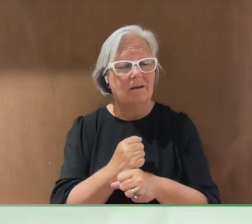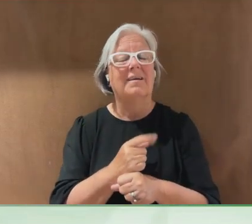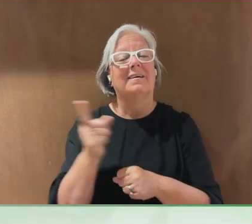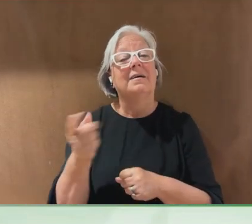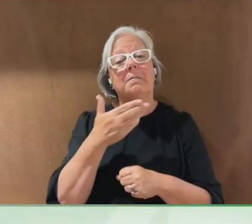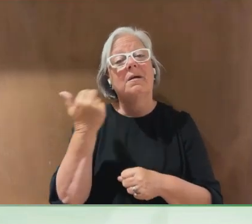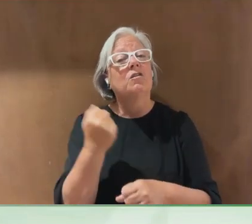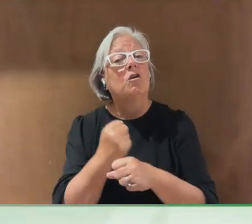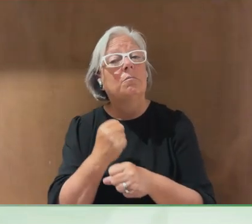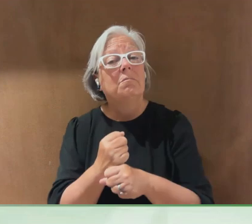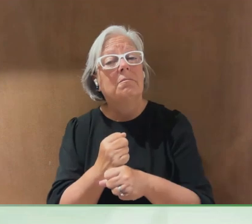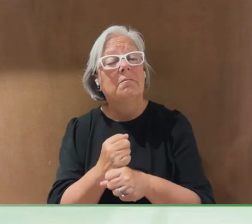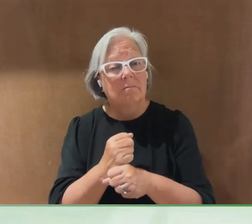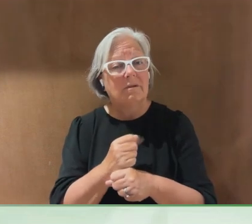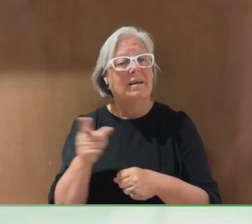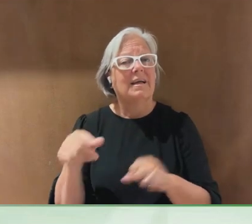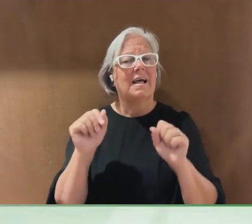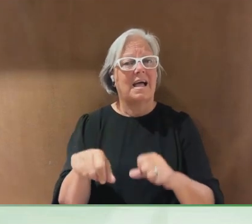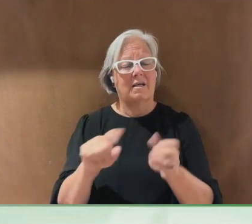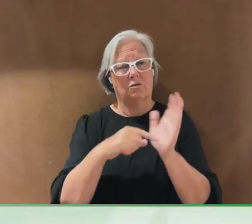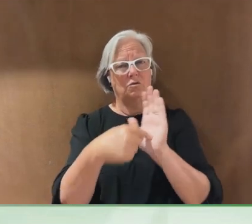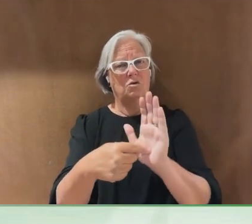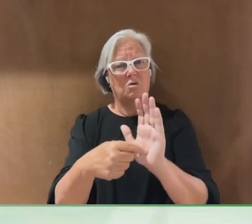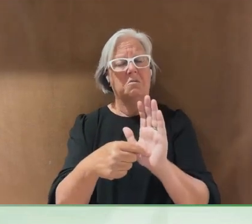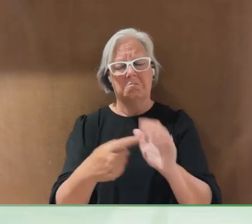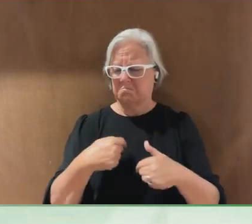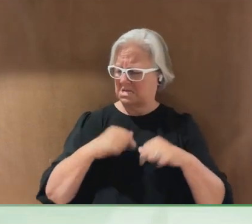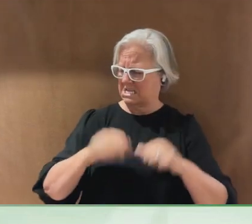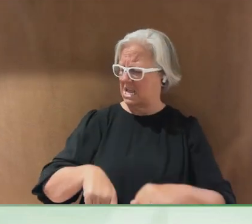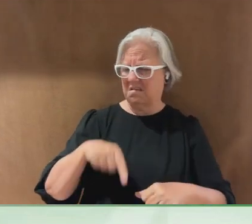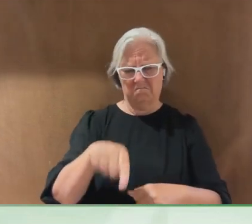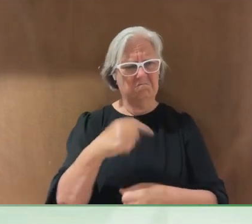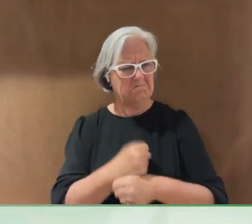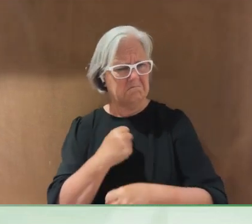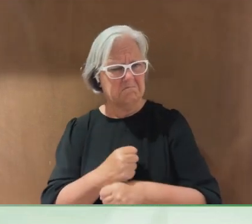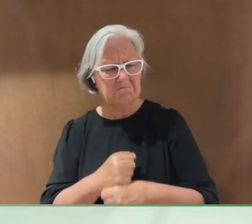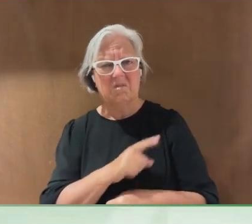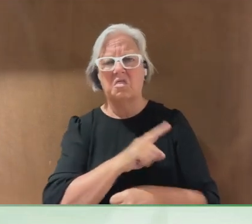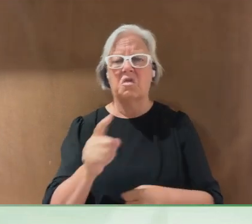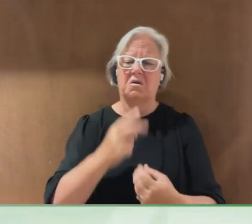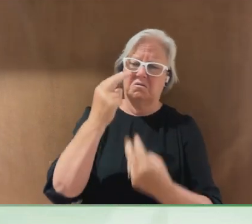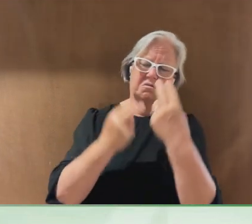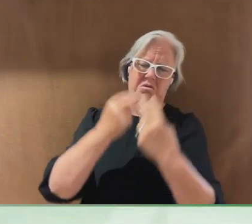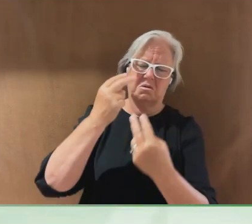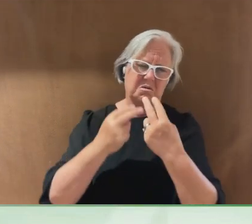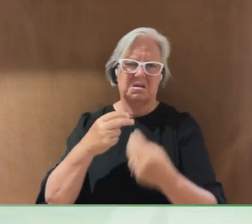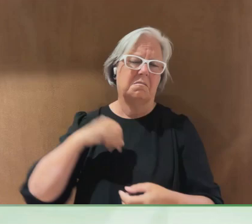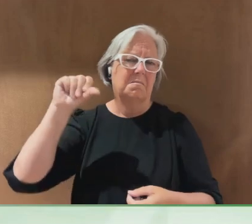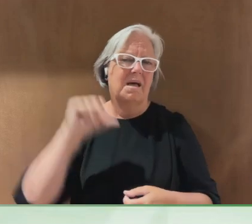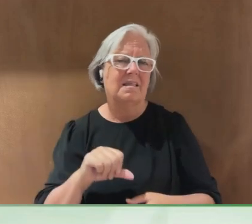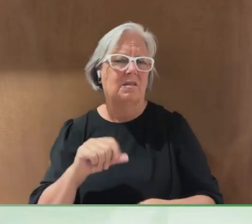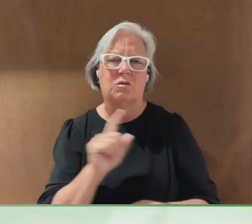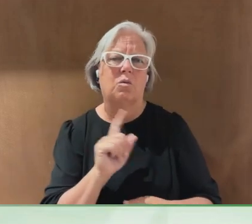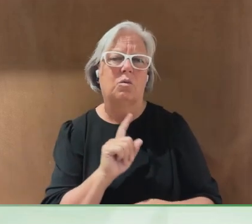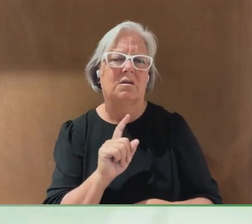that they have the capability to do that job. They're not going to be assessed badly because they can't hold a game control. Well,